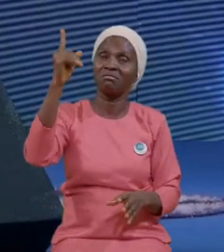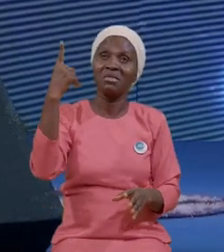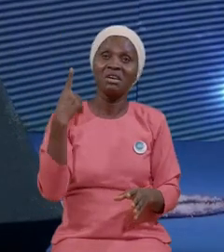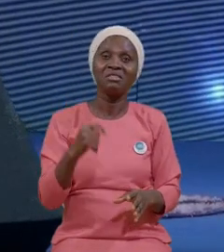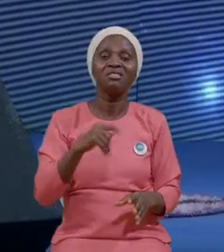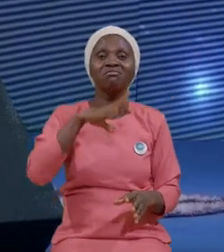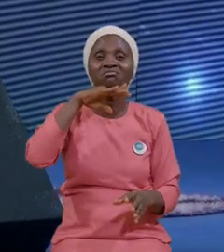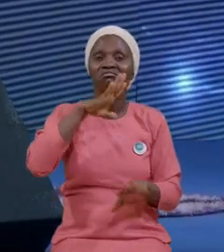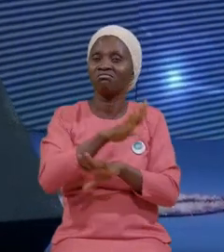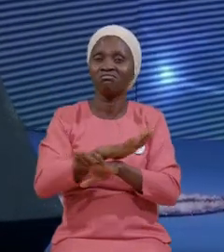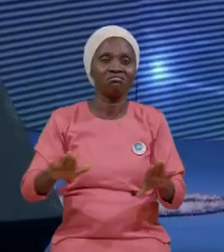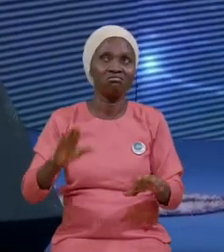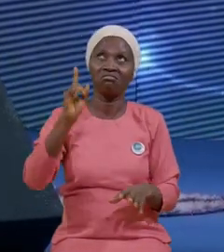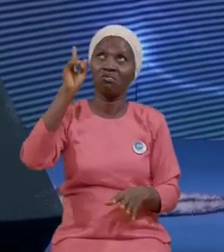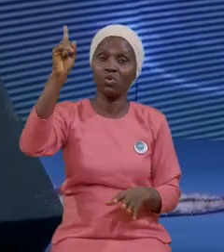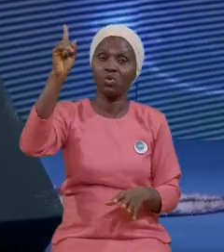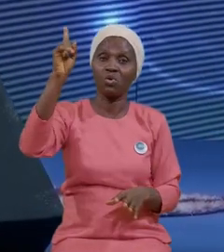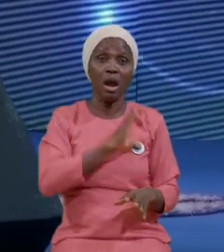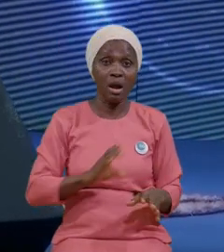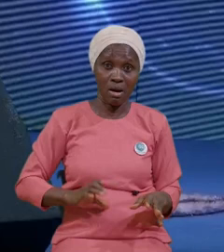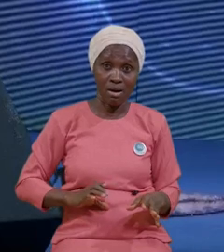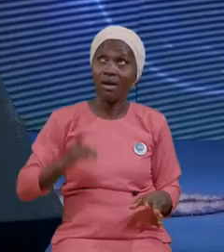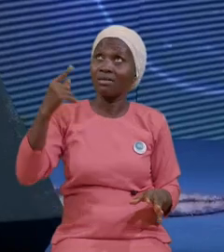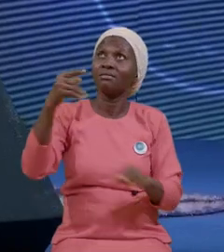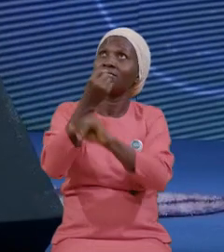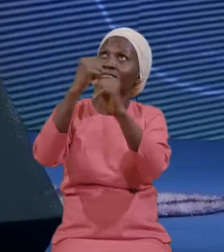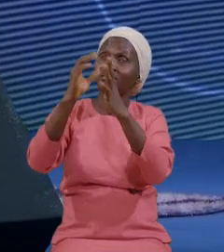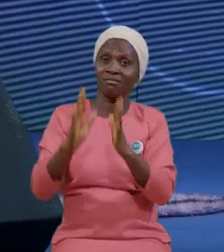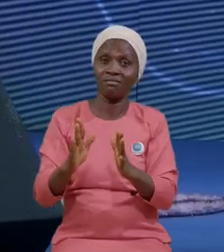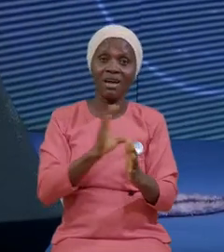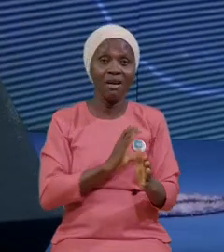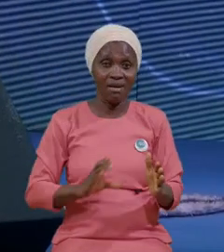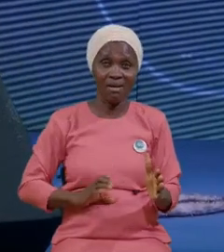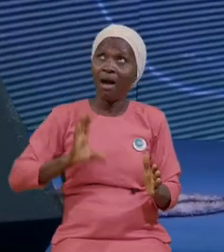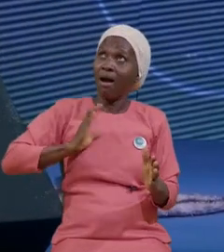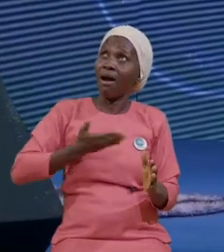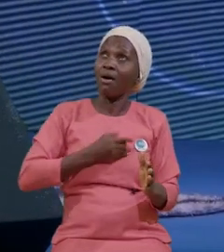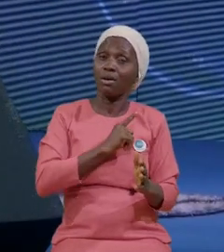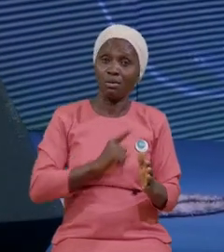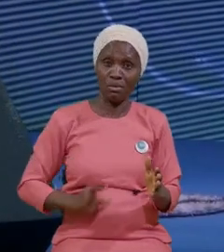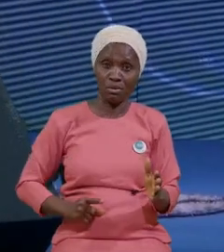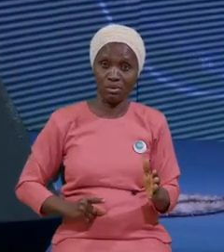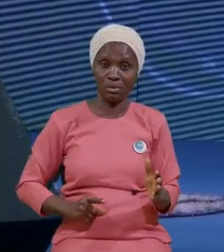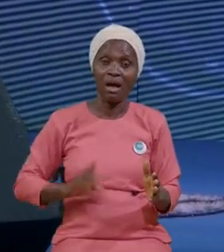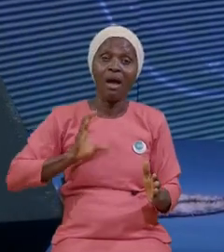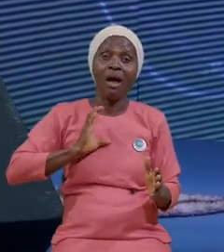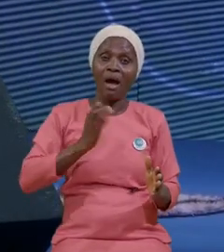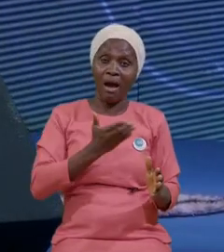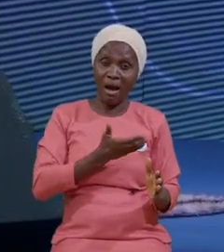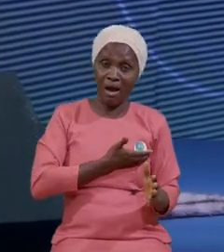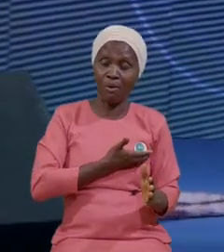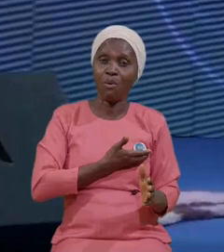one, Christ our Savior, Christ our Lord, our